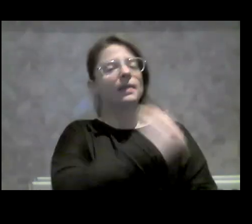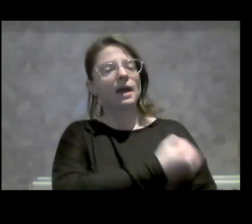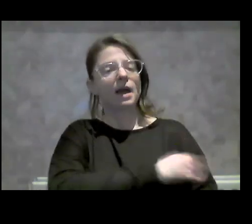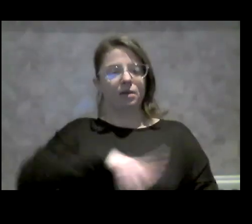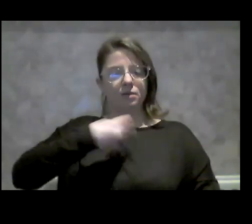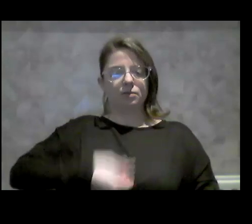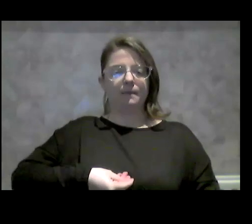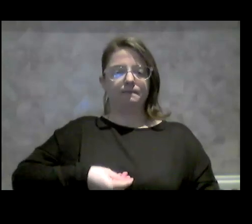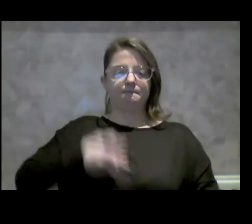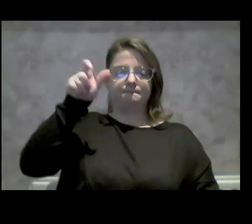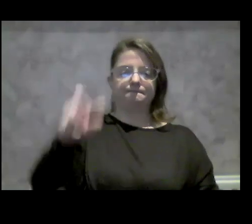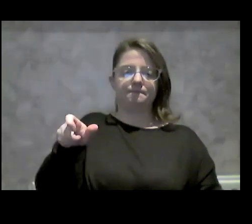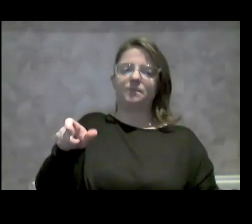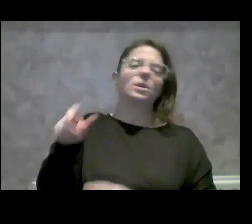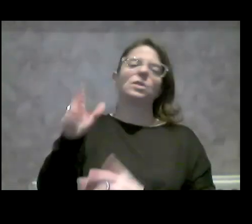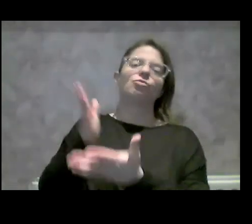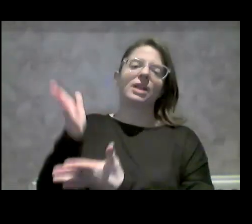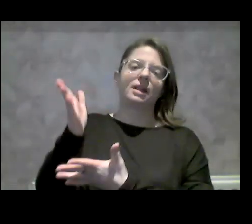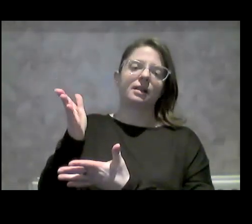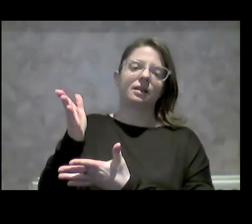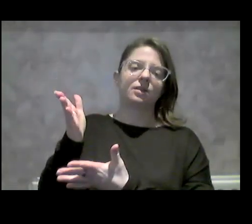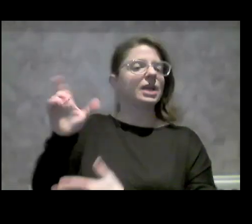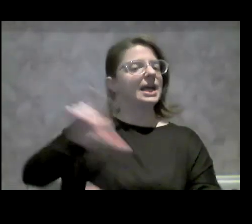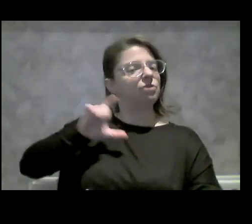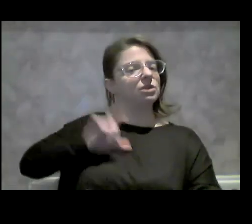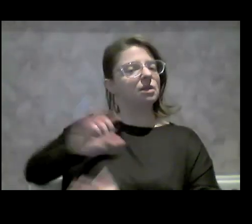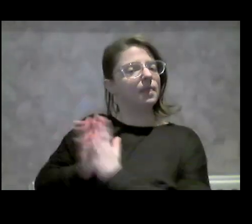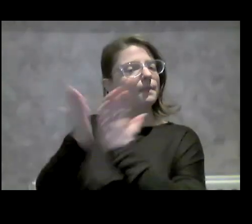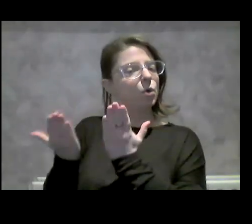femme isn't real. She's just a character in a book.